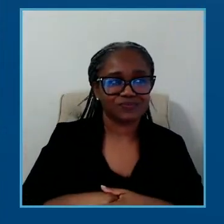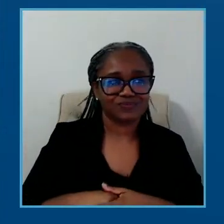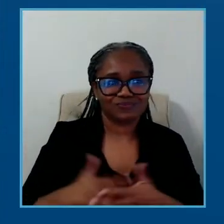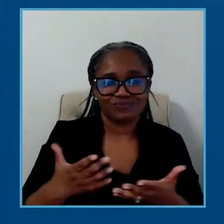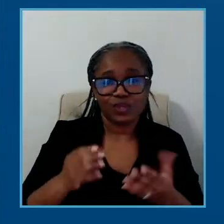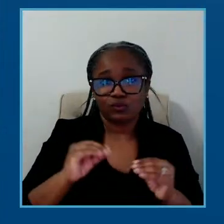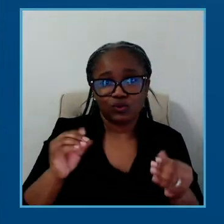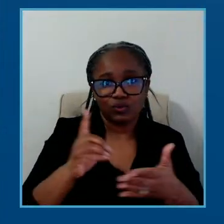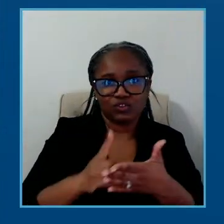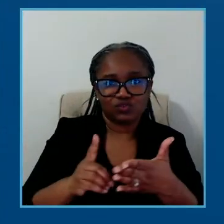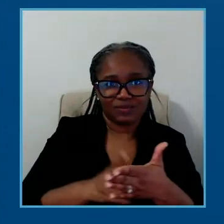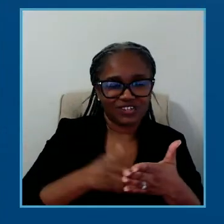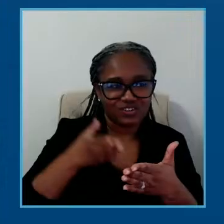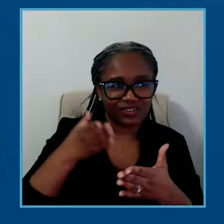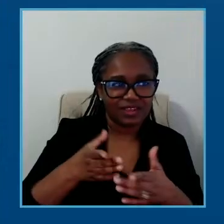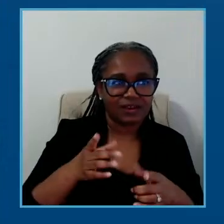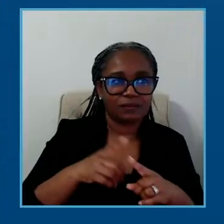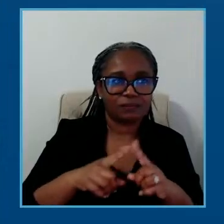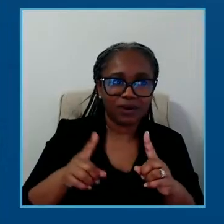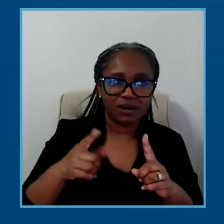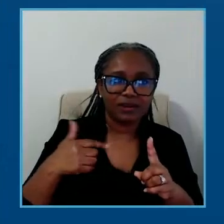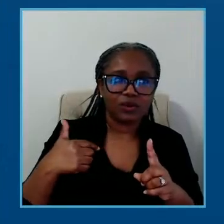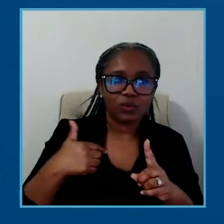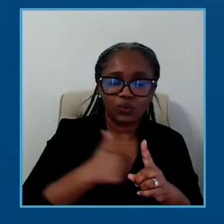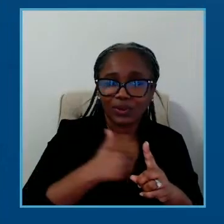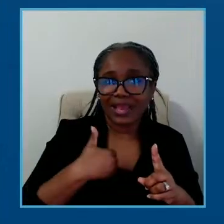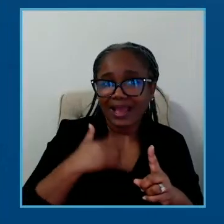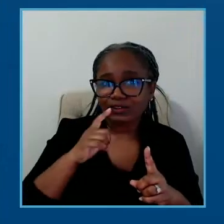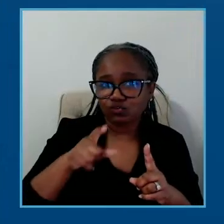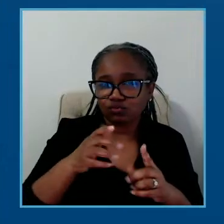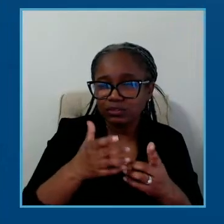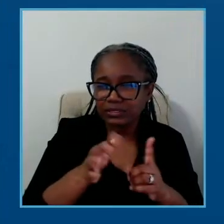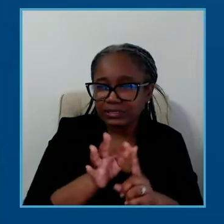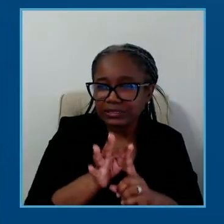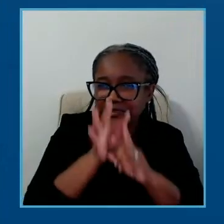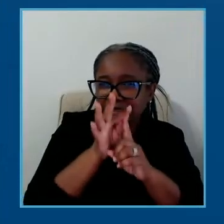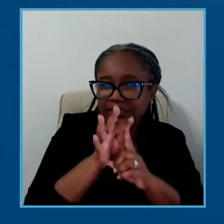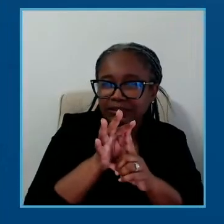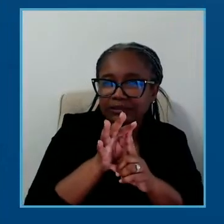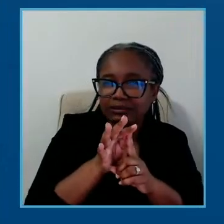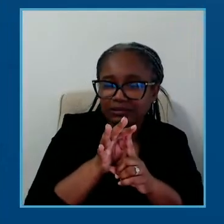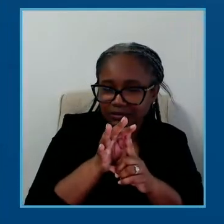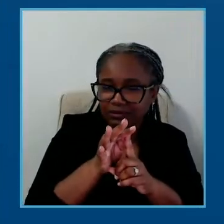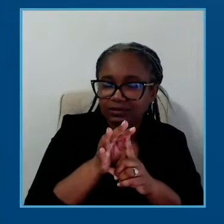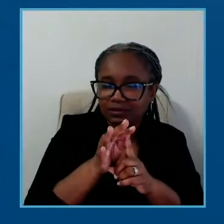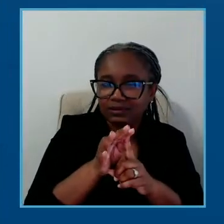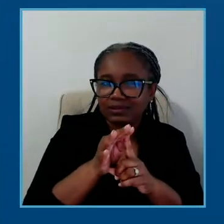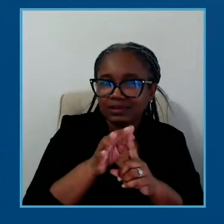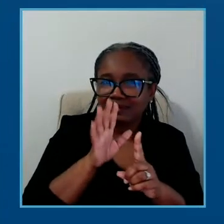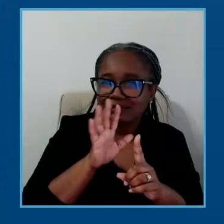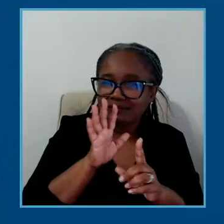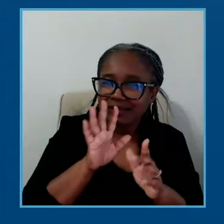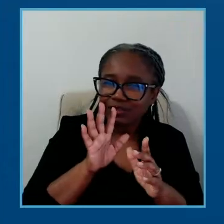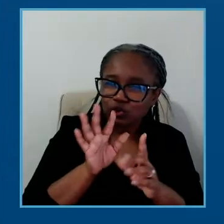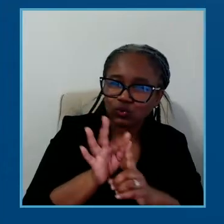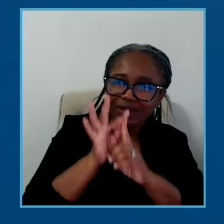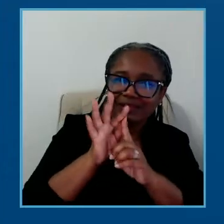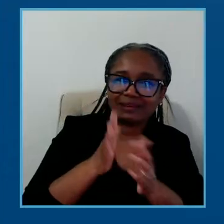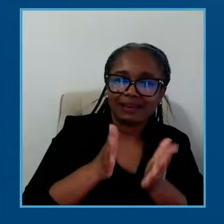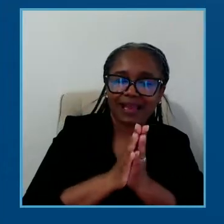among genders, but only as necessary to comply with the charter in order to meet the requirement and obtain equal